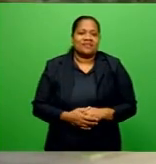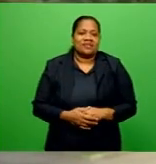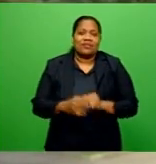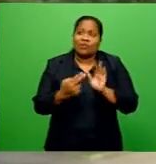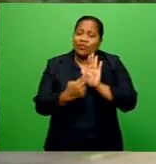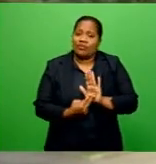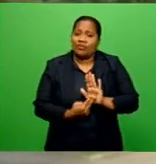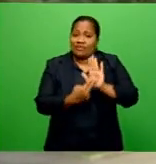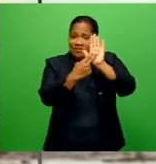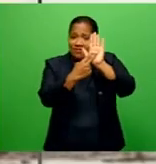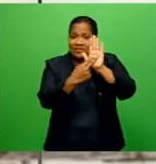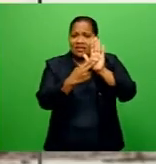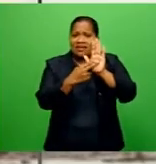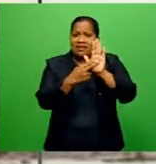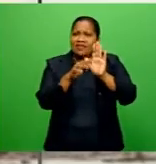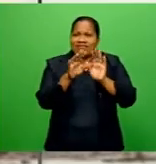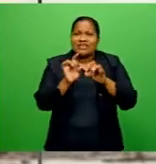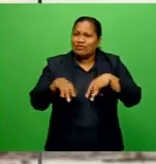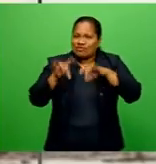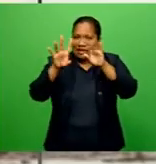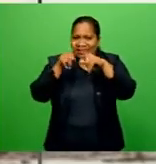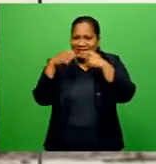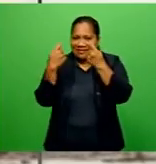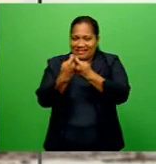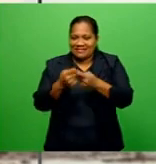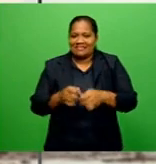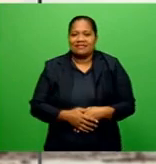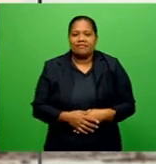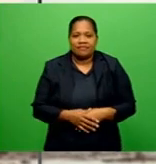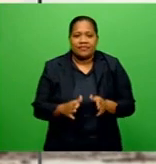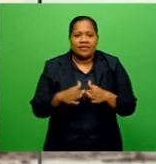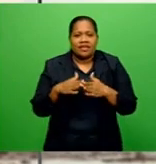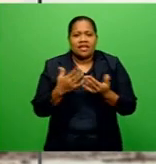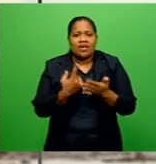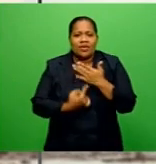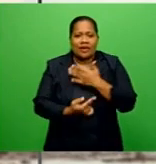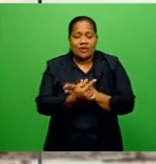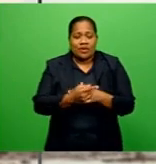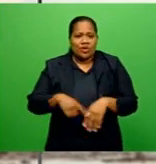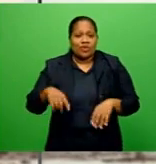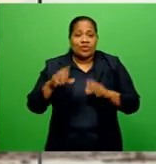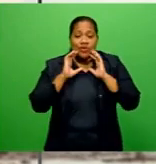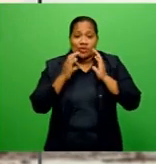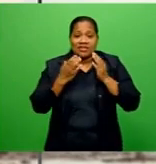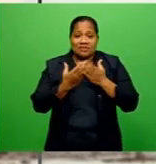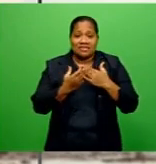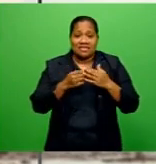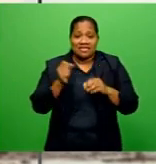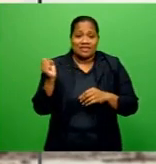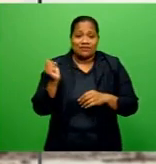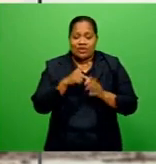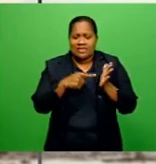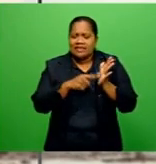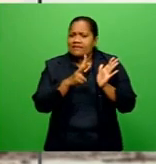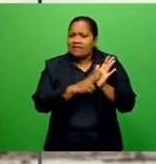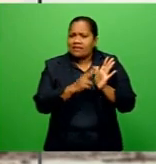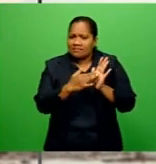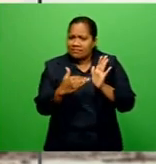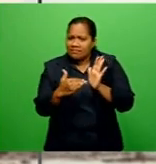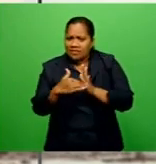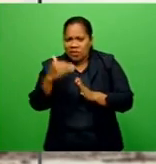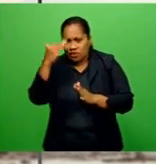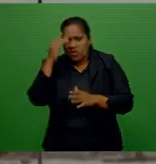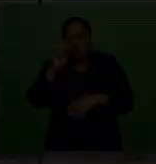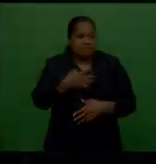Northern Rays in Australia. In keeping with the Christmas spirit, TVNZ thought they'd revisit